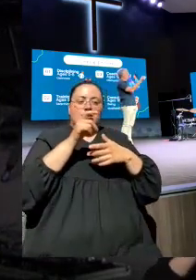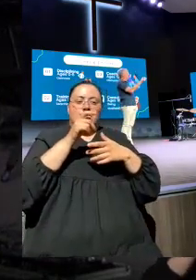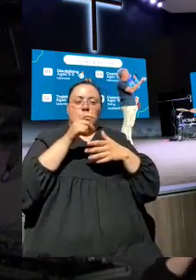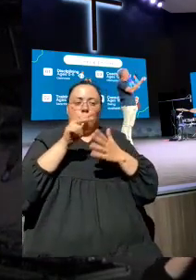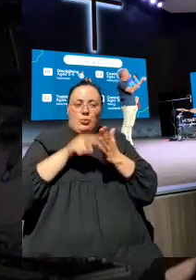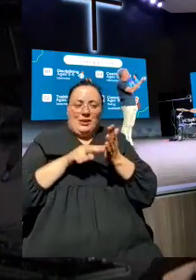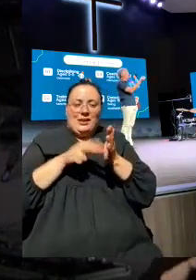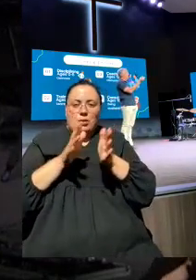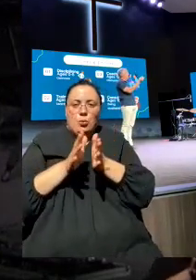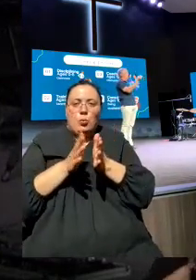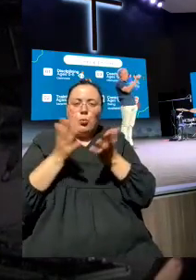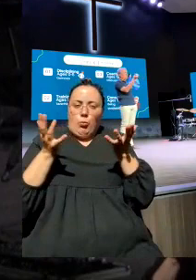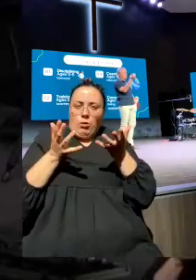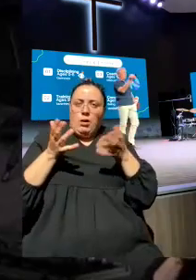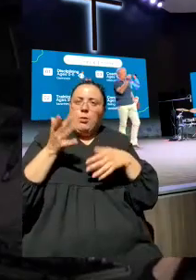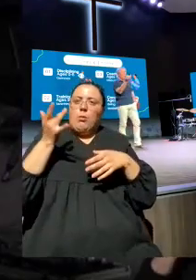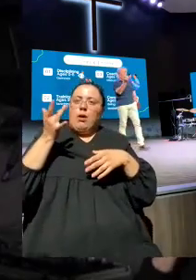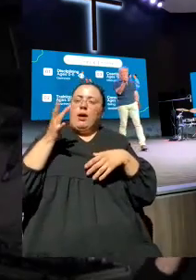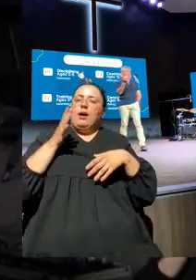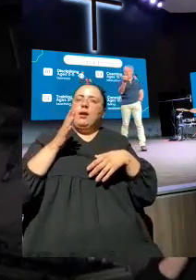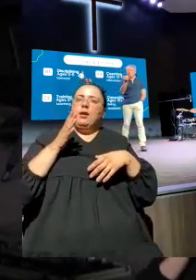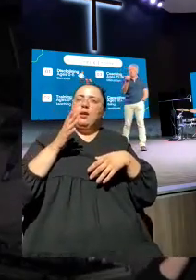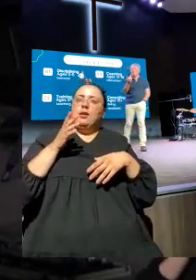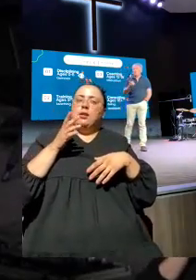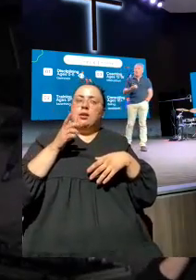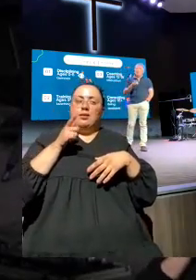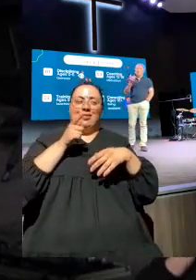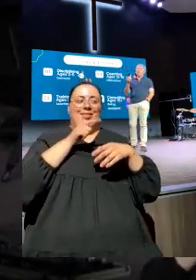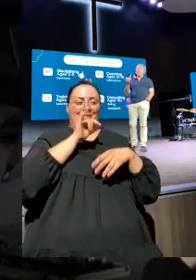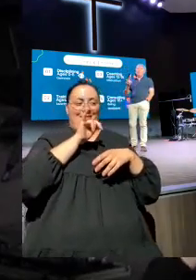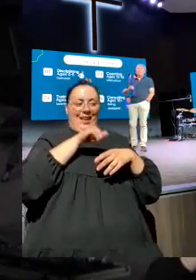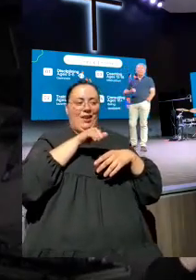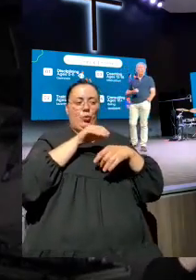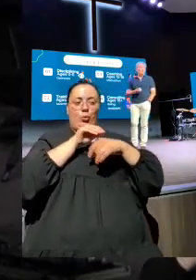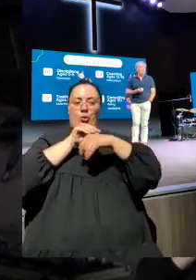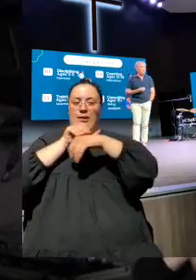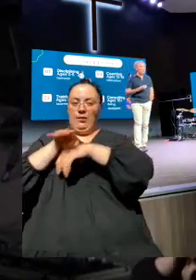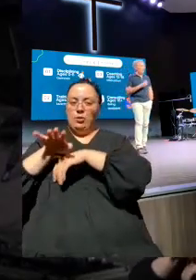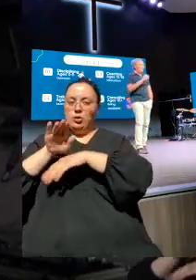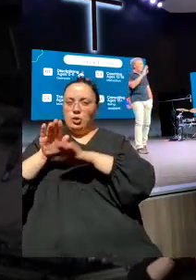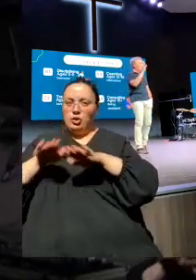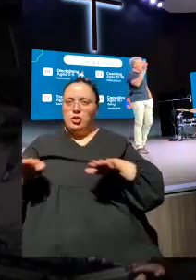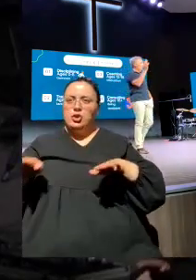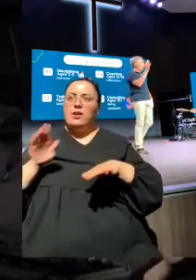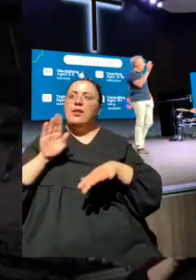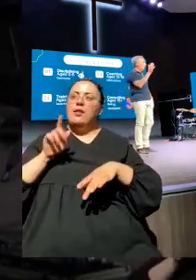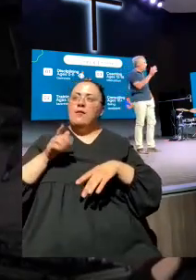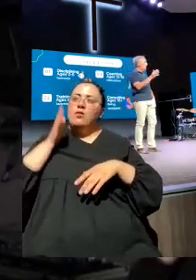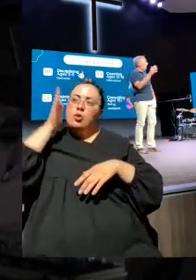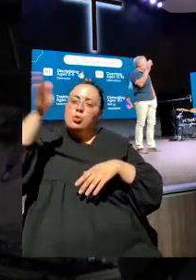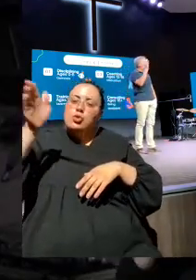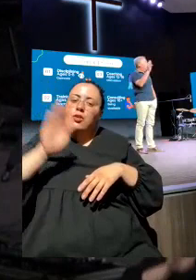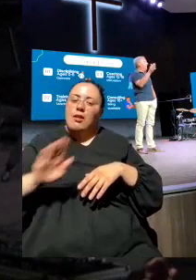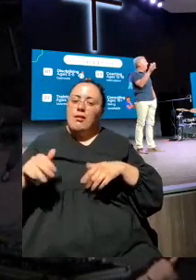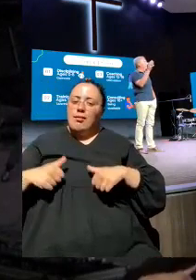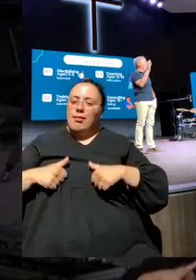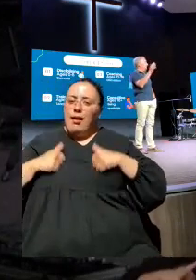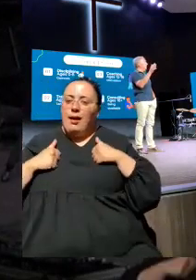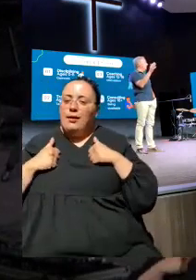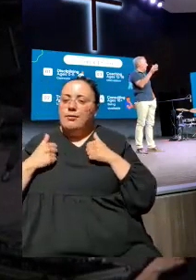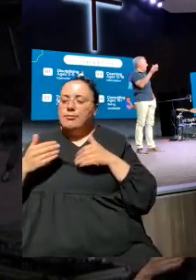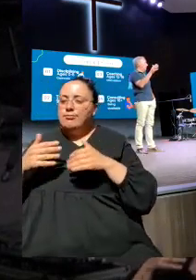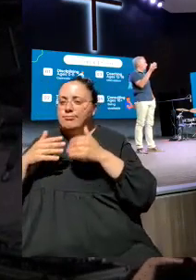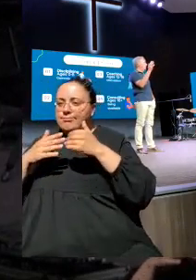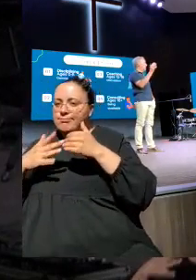of themselves that they carry with them throughout life. And if you don't think so, for those of you who remember this, play